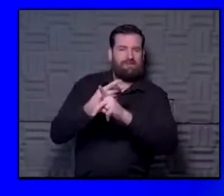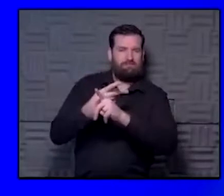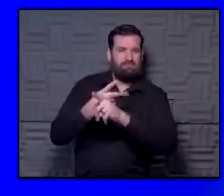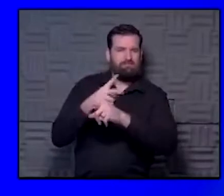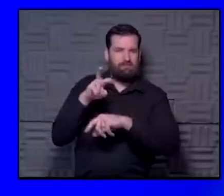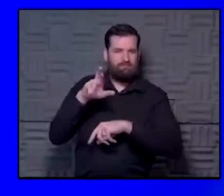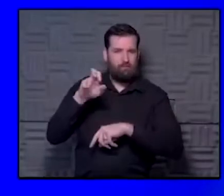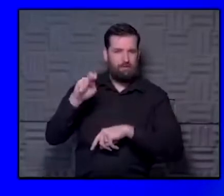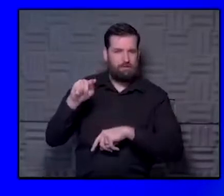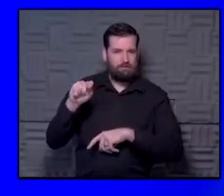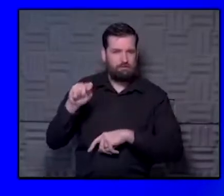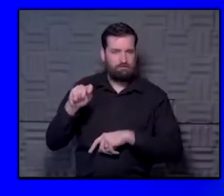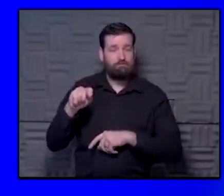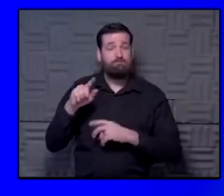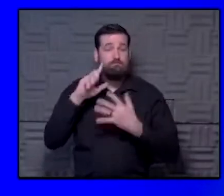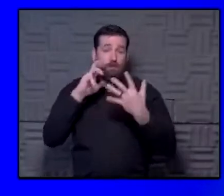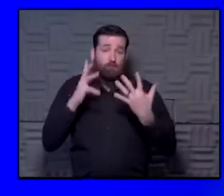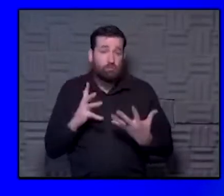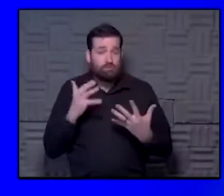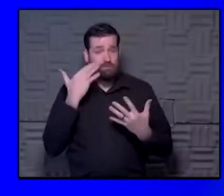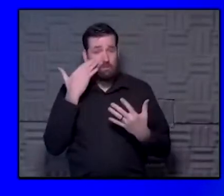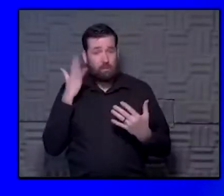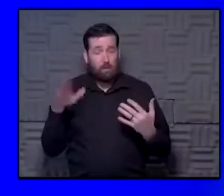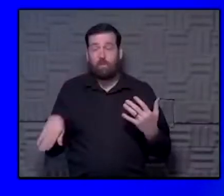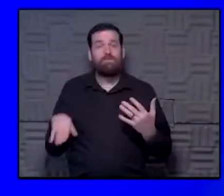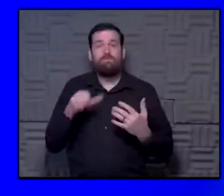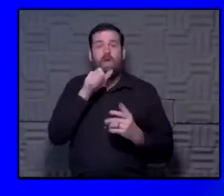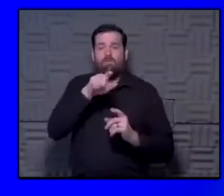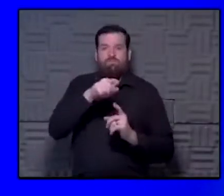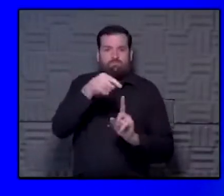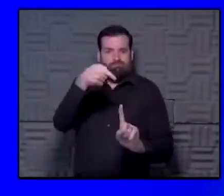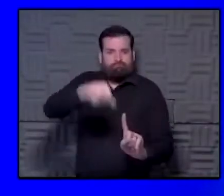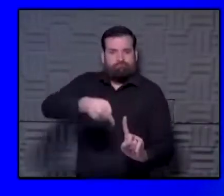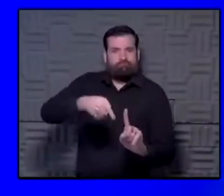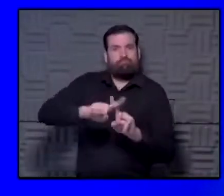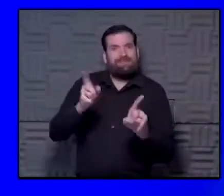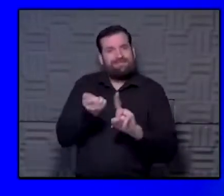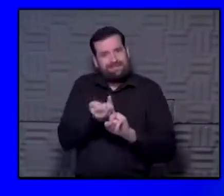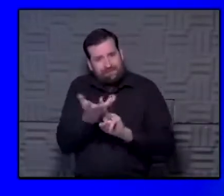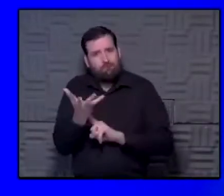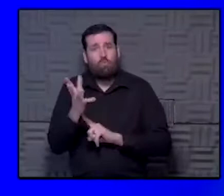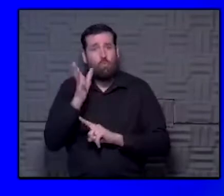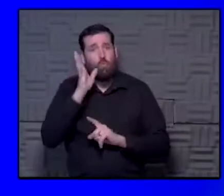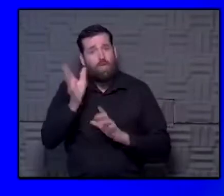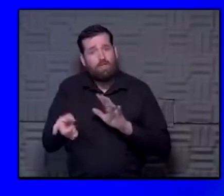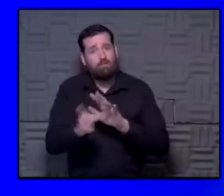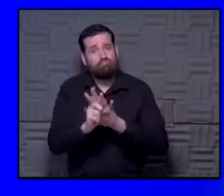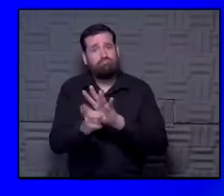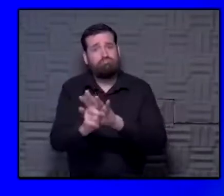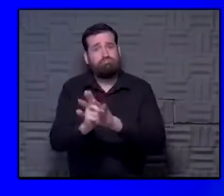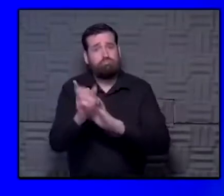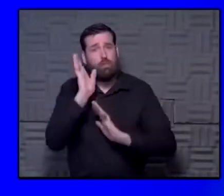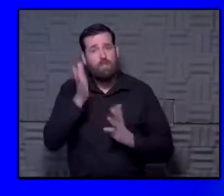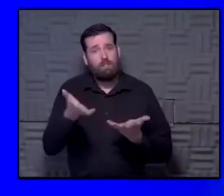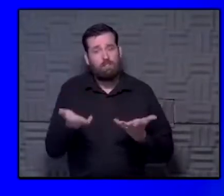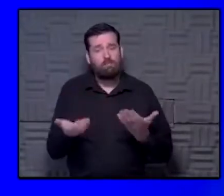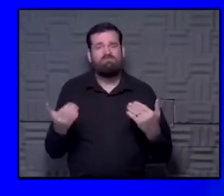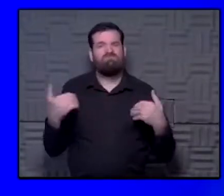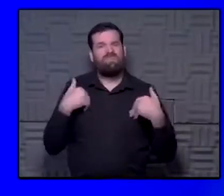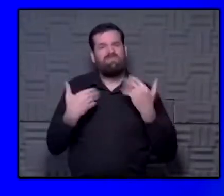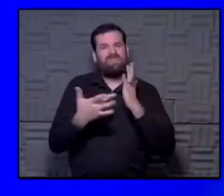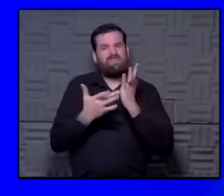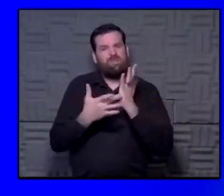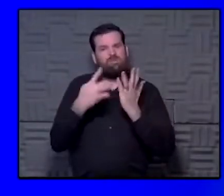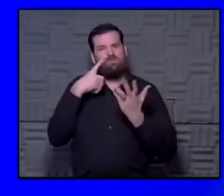variant. And unfortunately, we know the variants, not the variants, but just any variants are going to pop up at any point in time. We have that technology